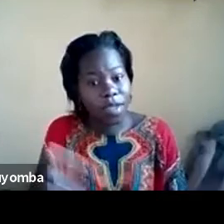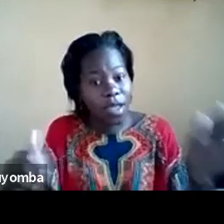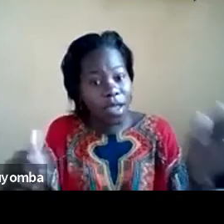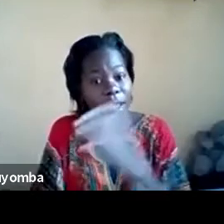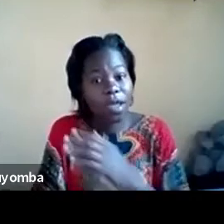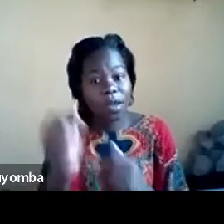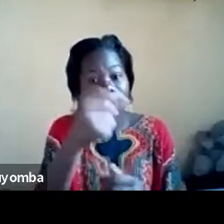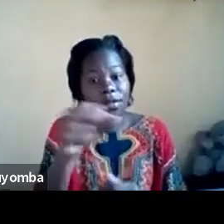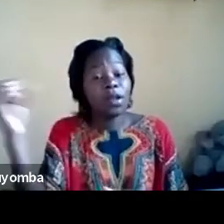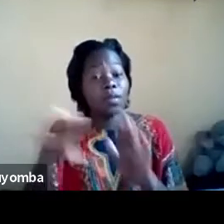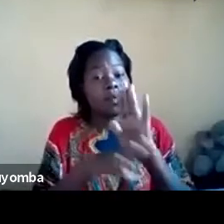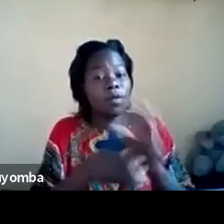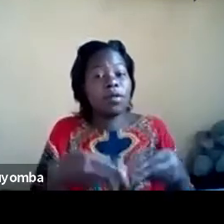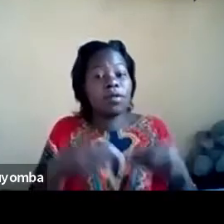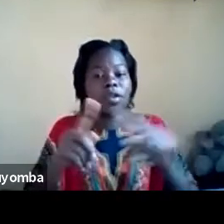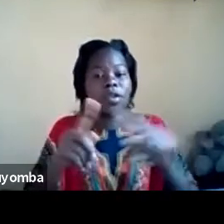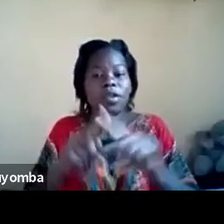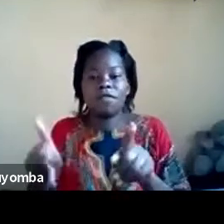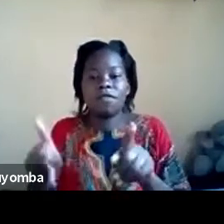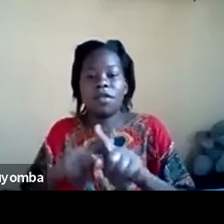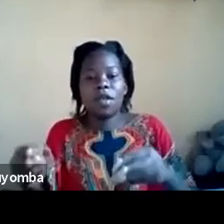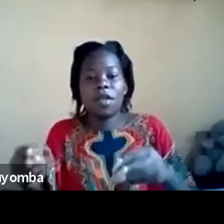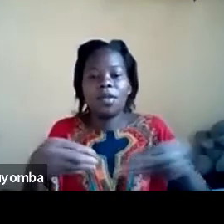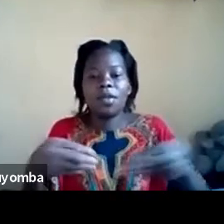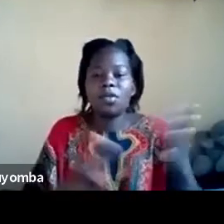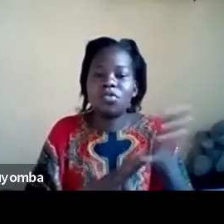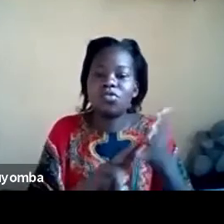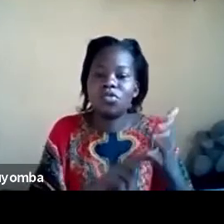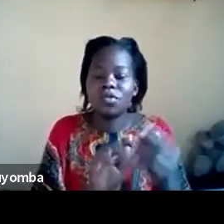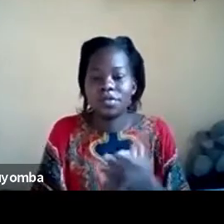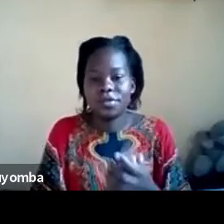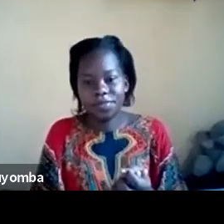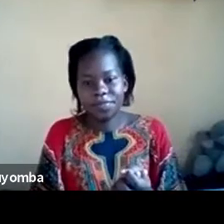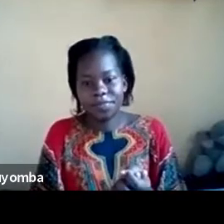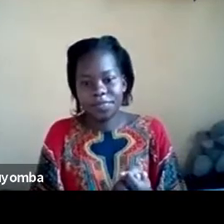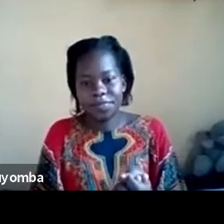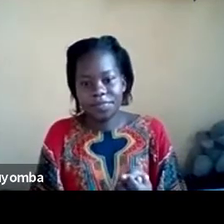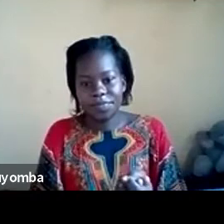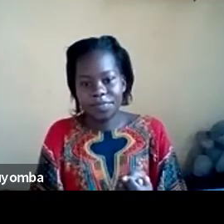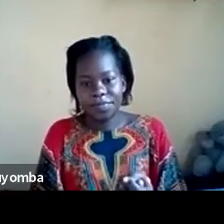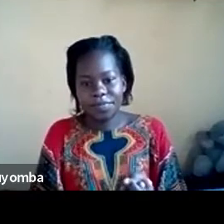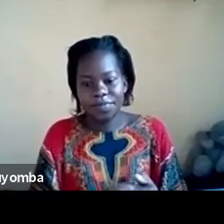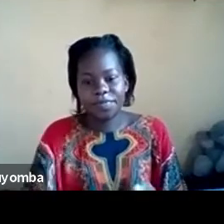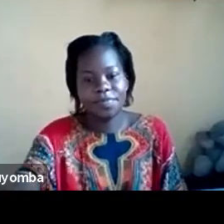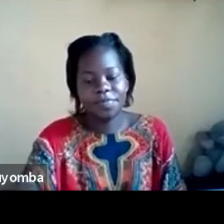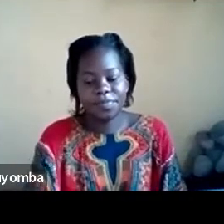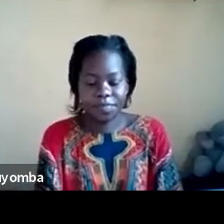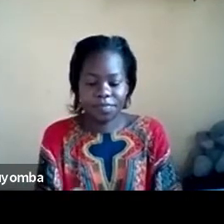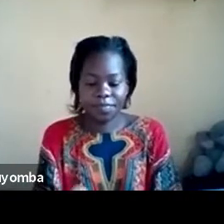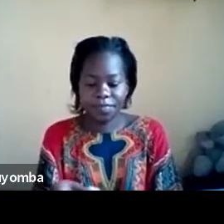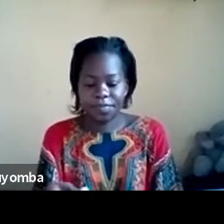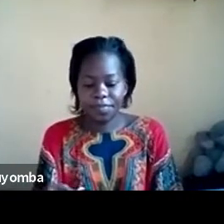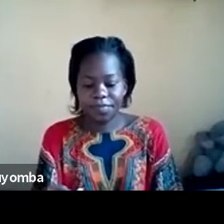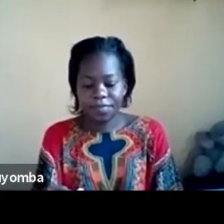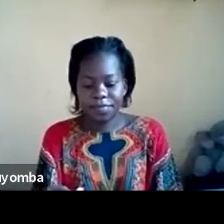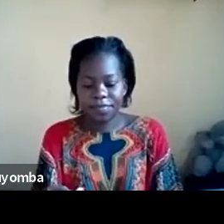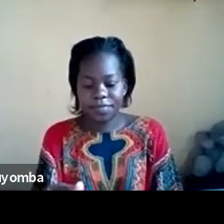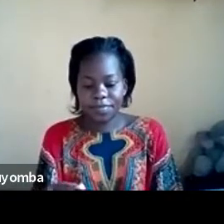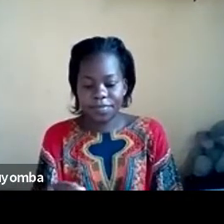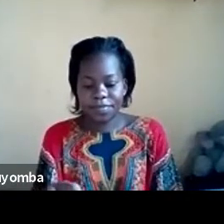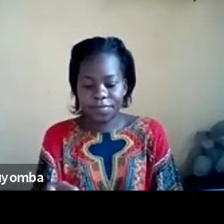given different tools to use to ease on their, on their work, because really the mining sector is an